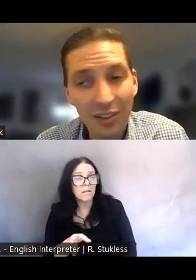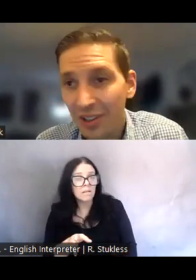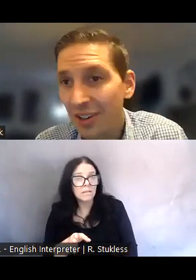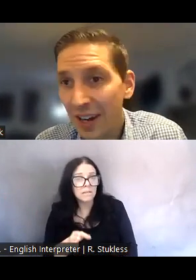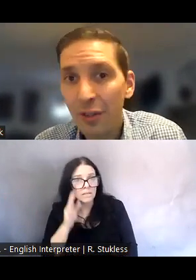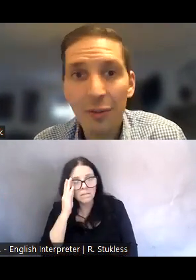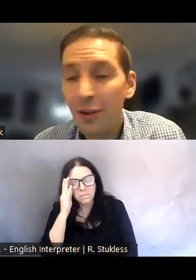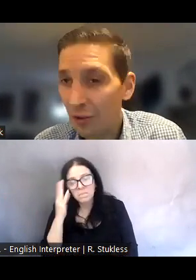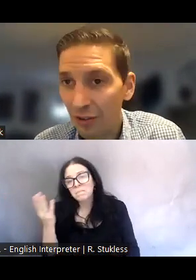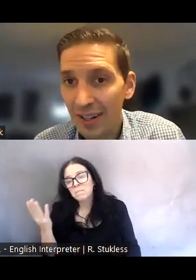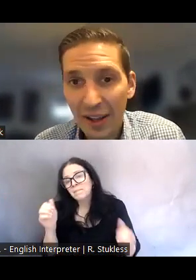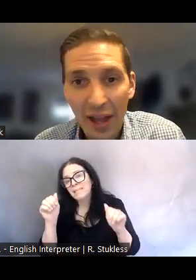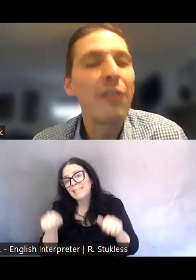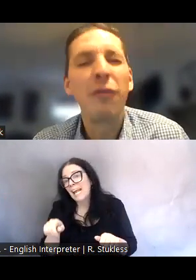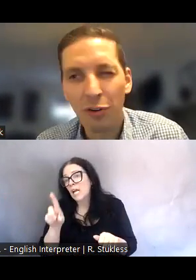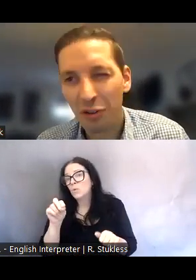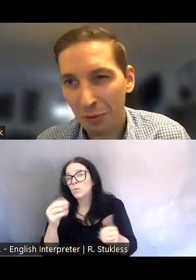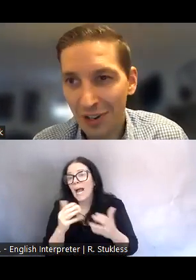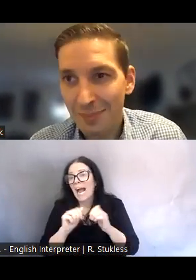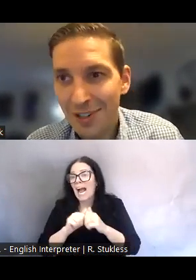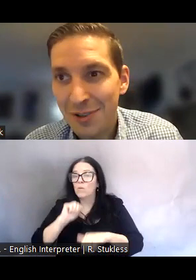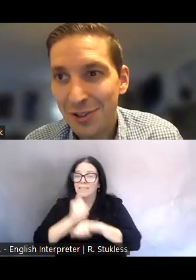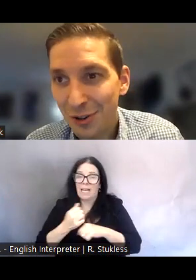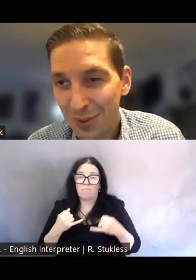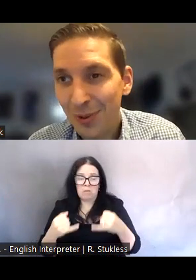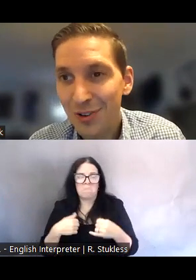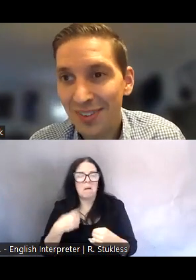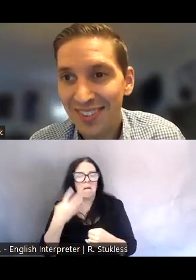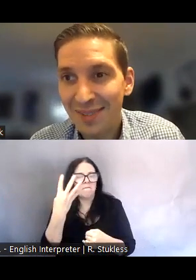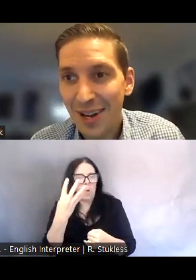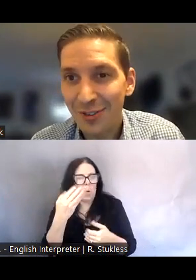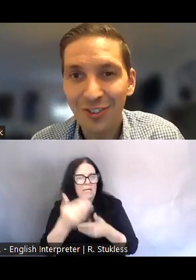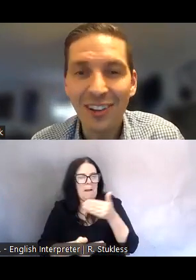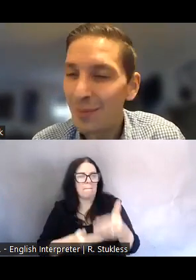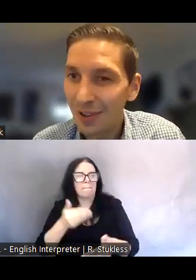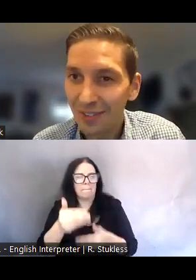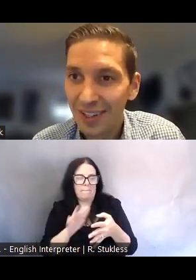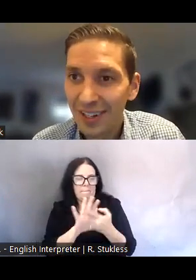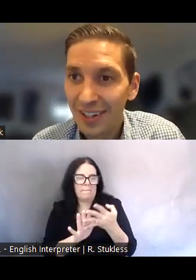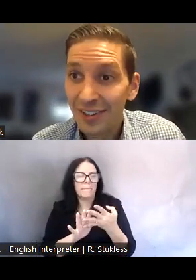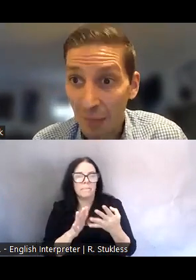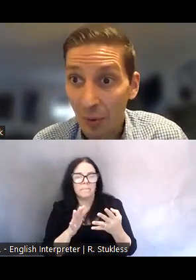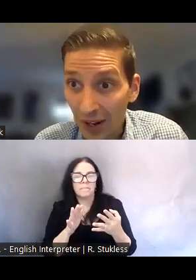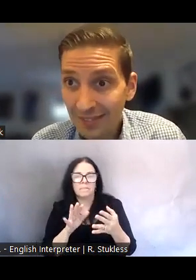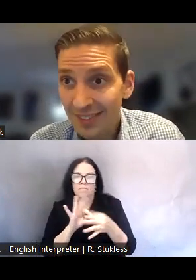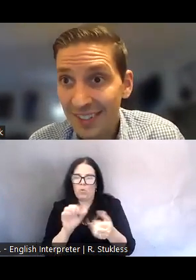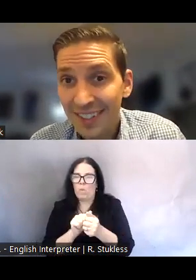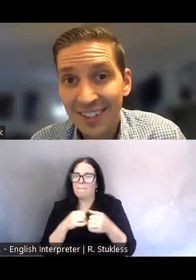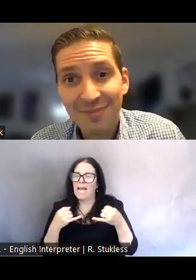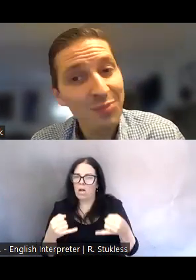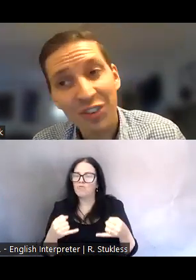some really clear, healthy boundaries? I've got 4 simple steps that I'm going to encourage people to do when setting boundaries, setting limits. Number